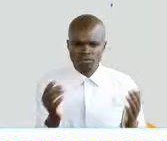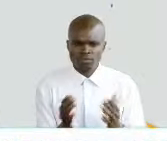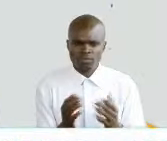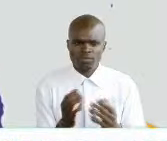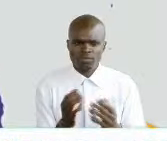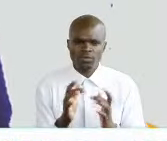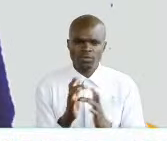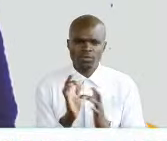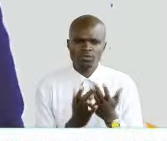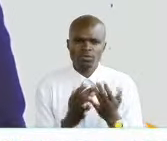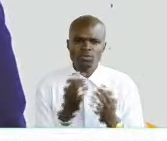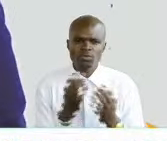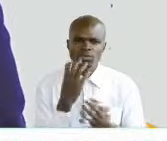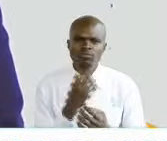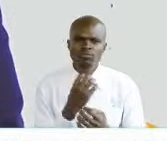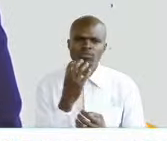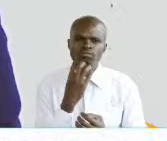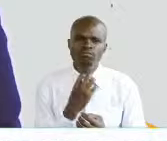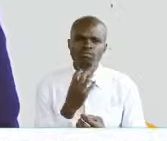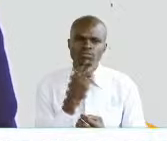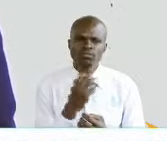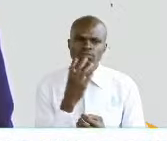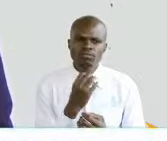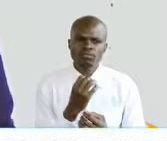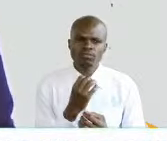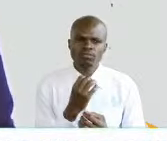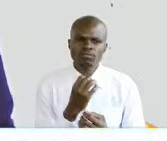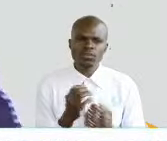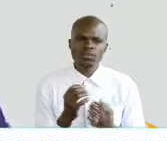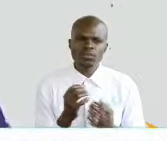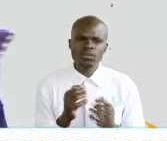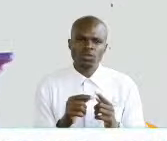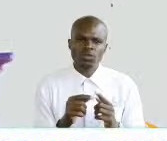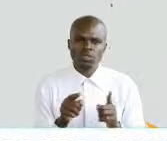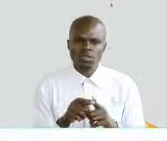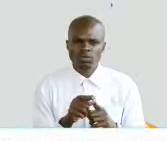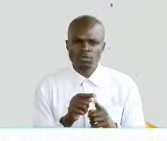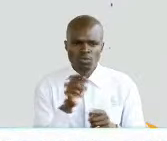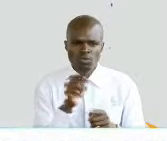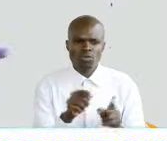Hebrews 6:10. This is to you and to other governors,